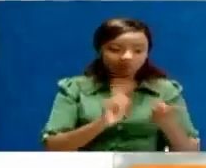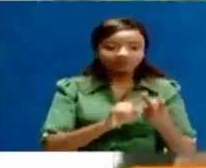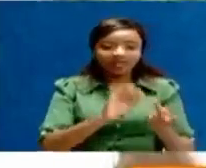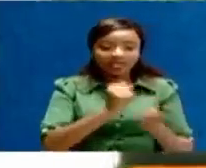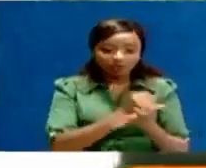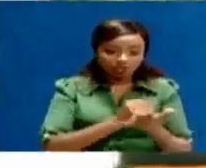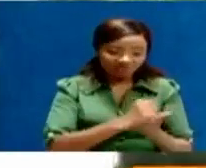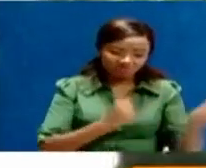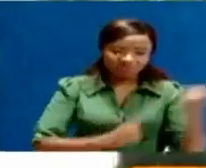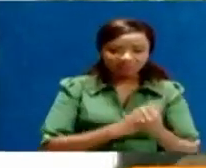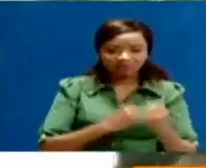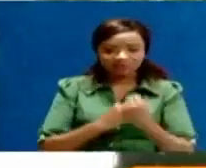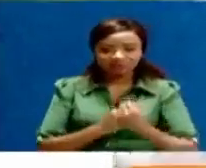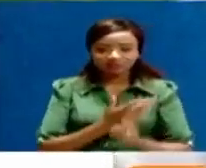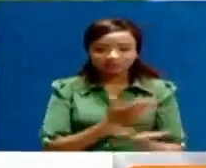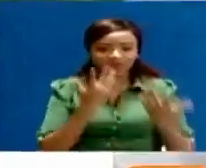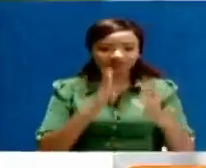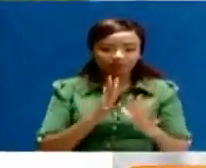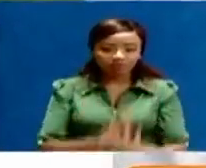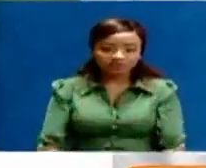from unforeseen losses.